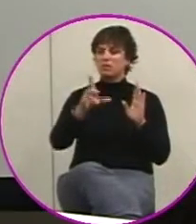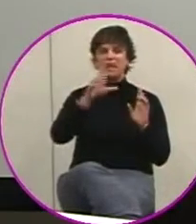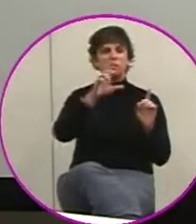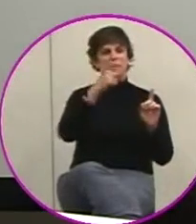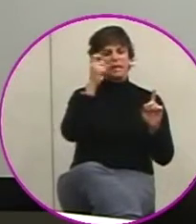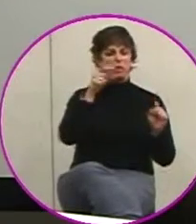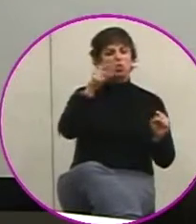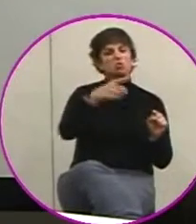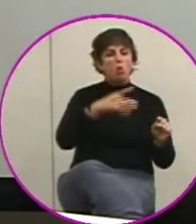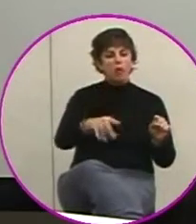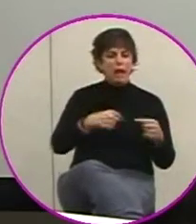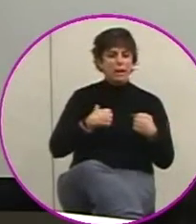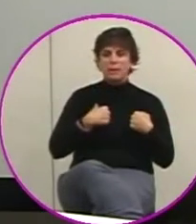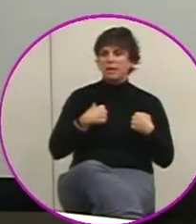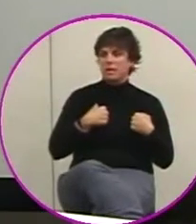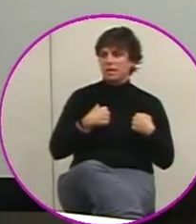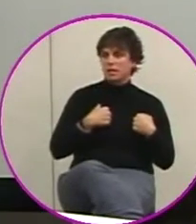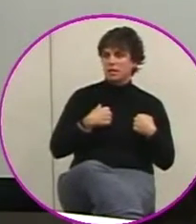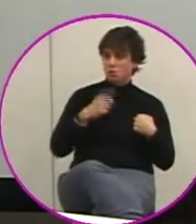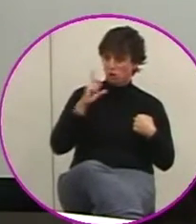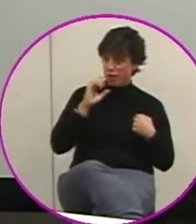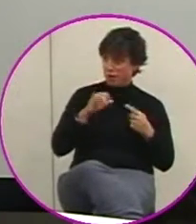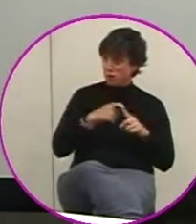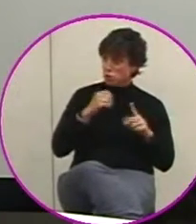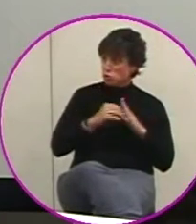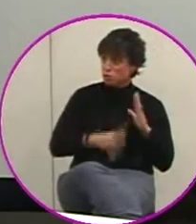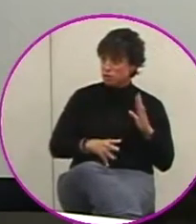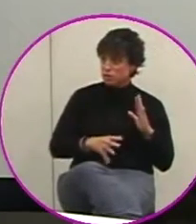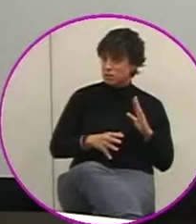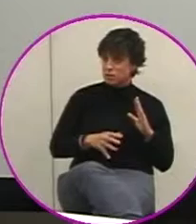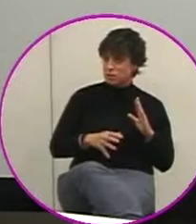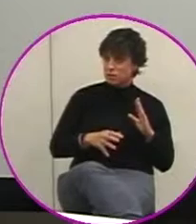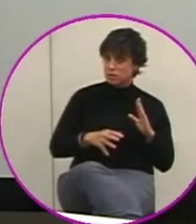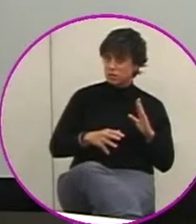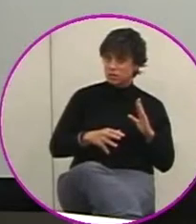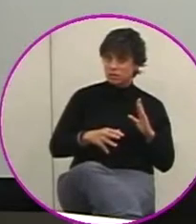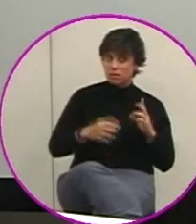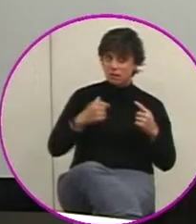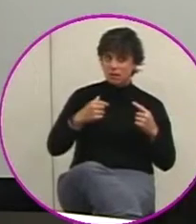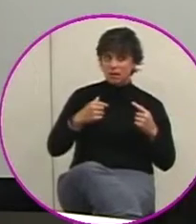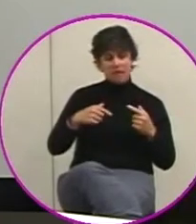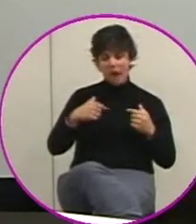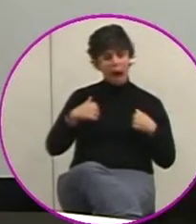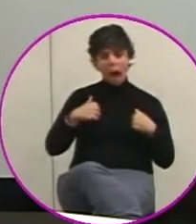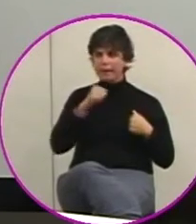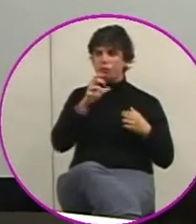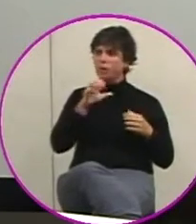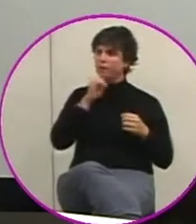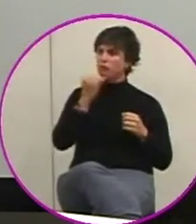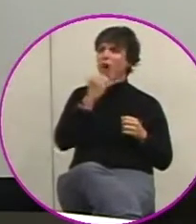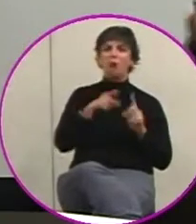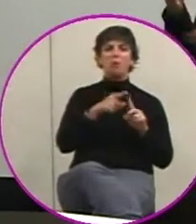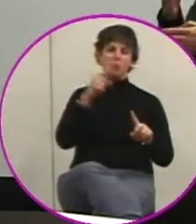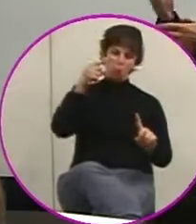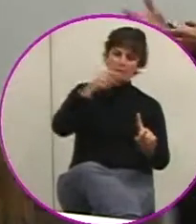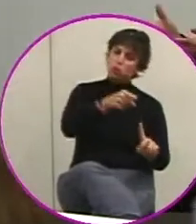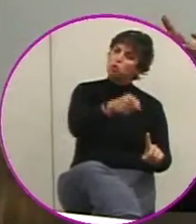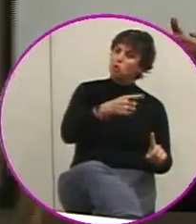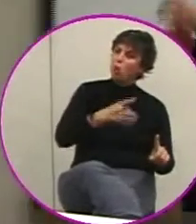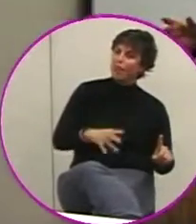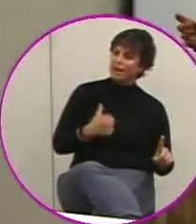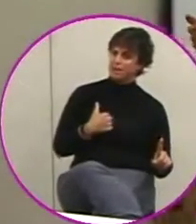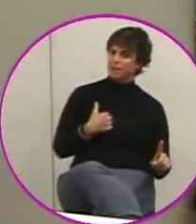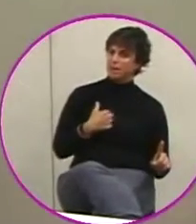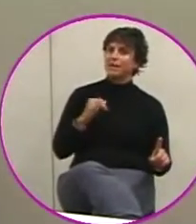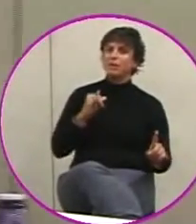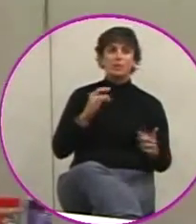Bianchi. Have you ever heard that? It's not that I did something wrong, it's that you don't like me. What's that about? It's about the